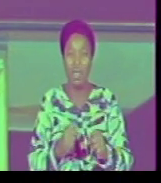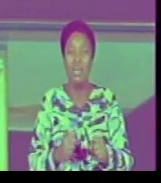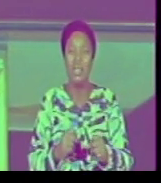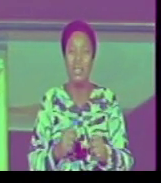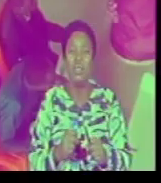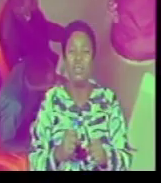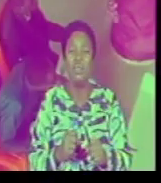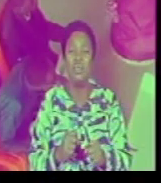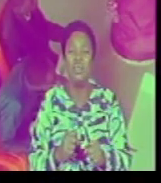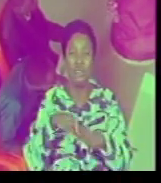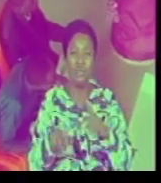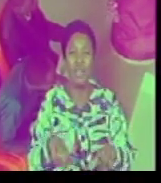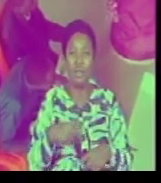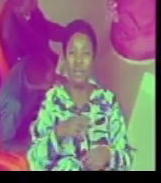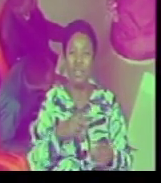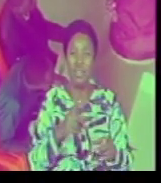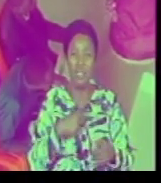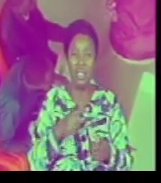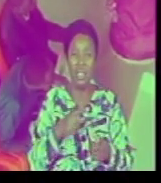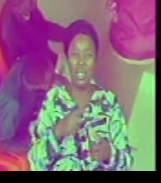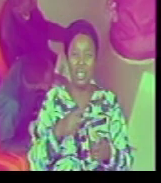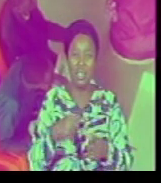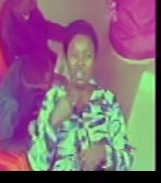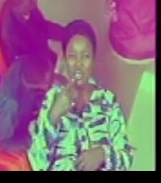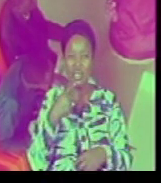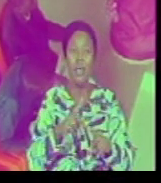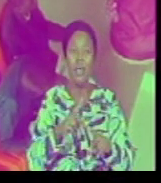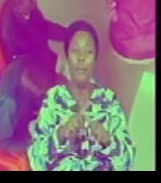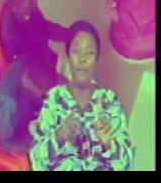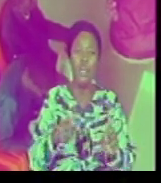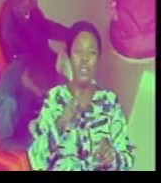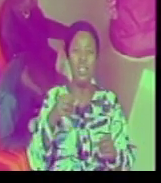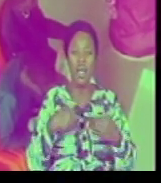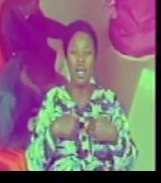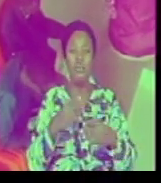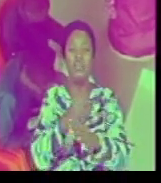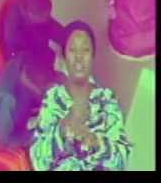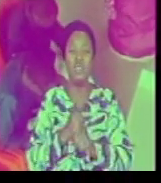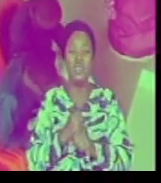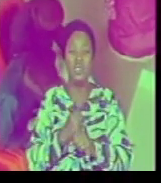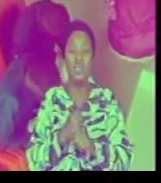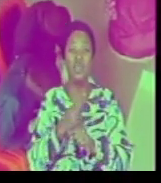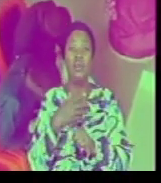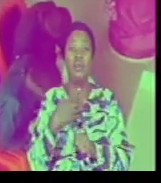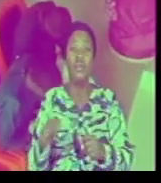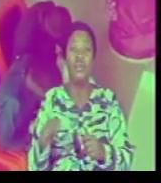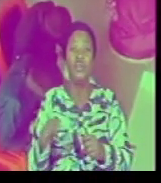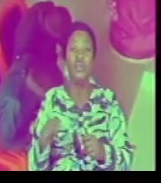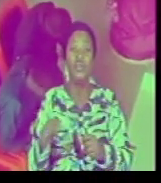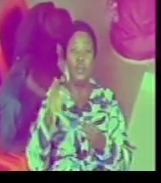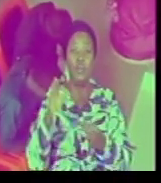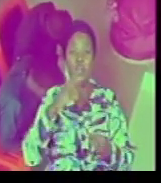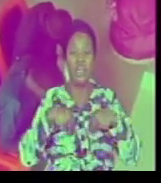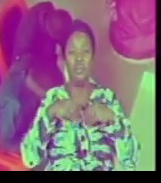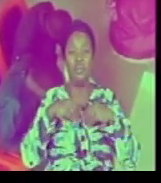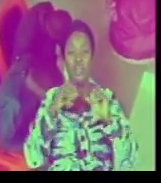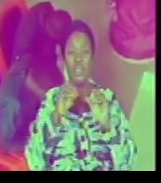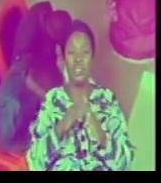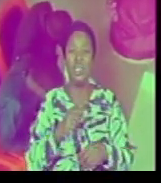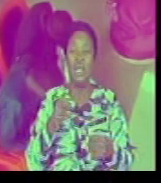ye have received the spirit of adoption, whereby we cry,